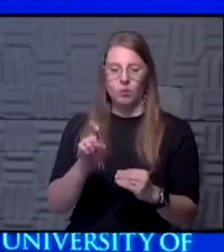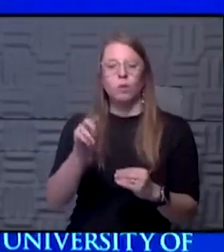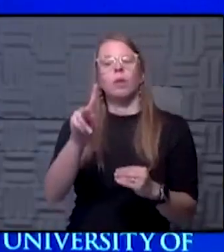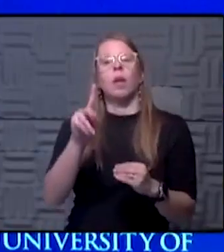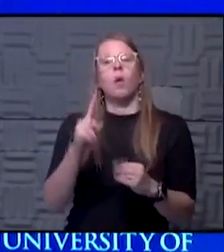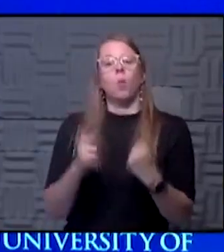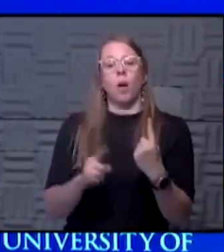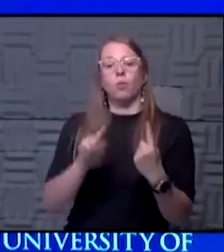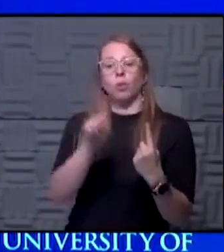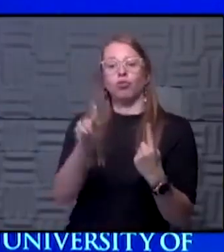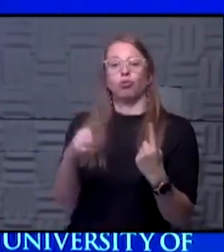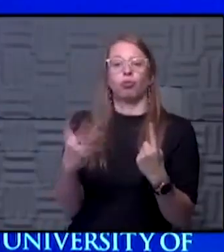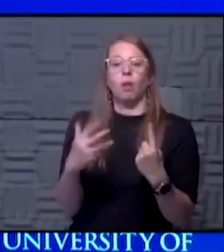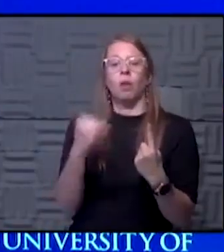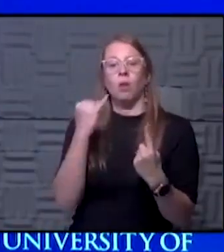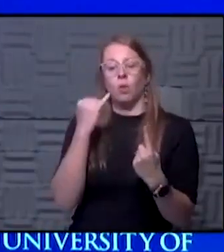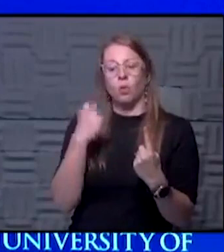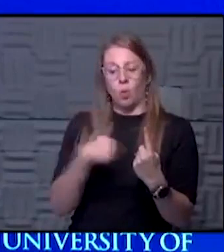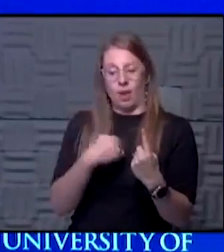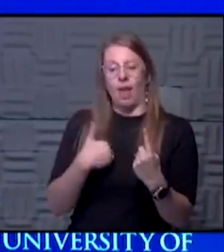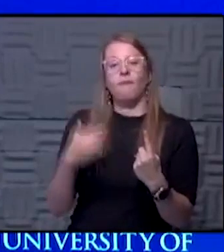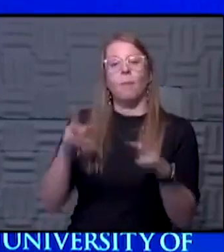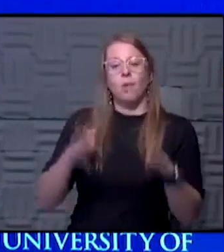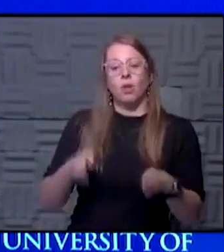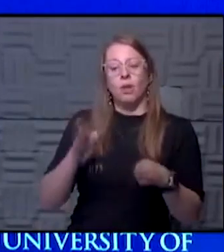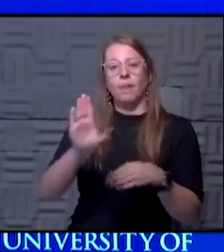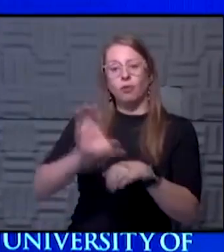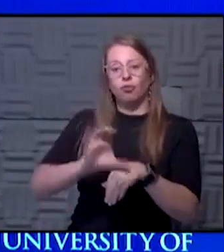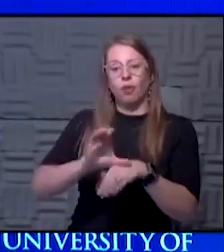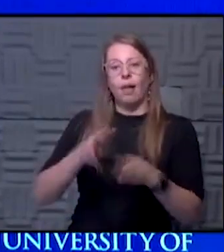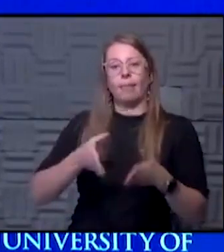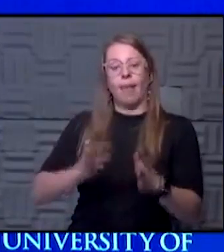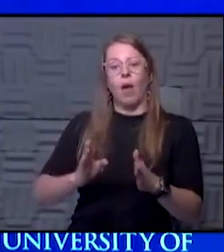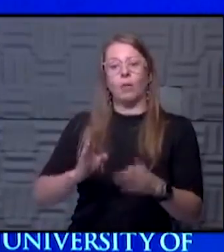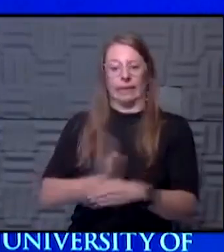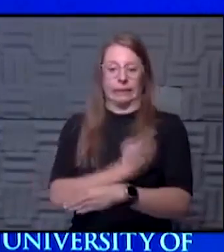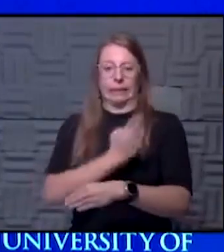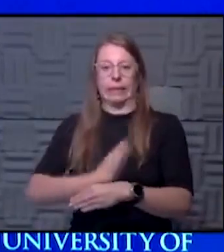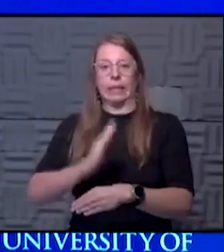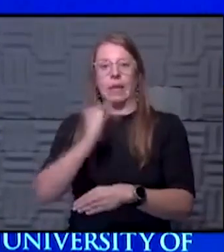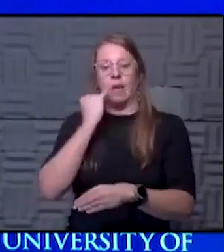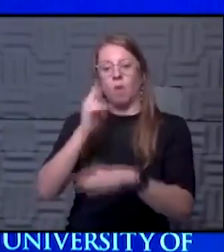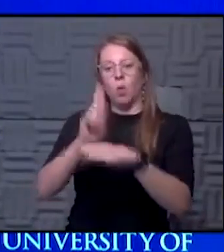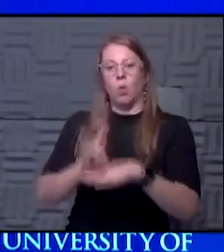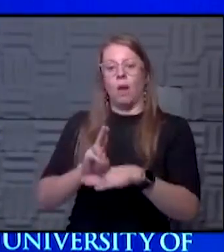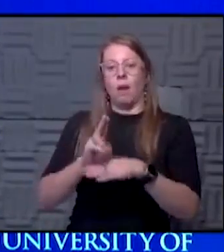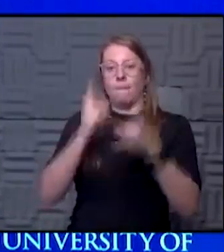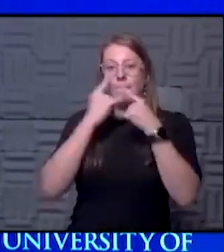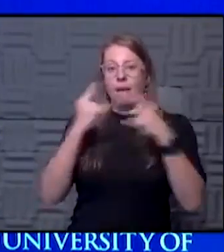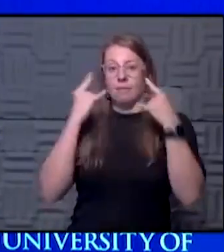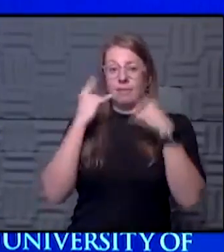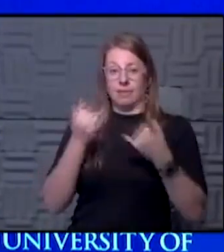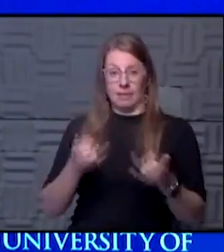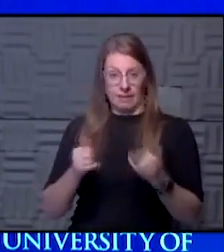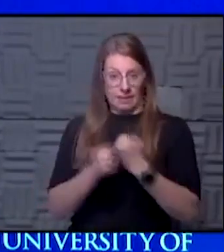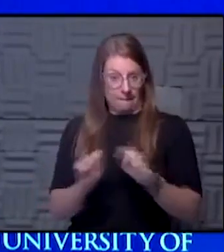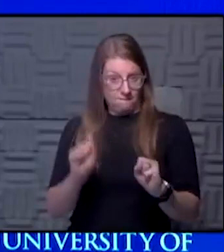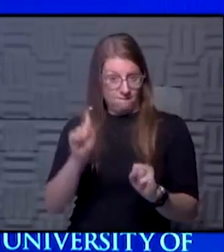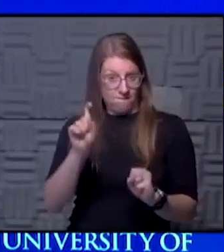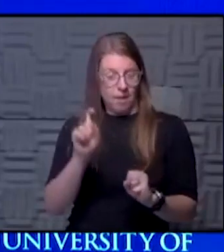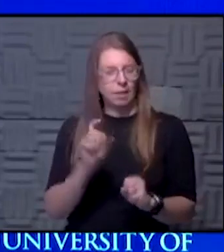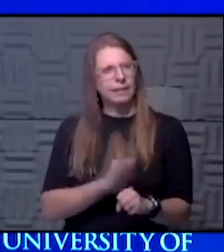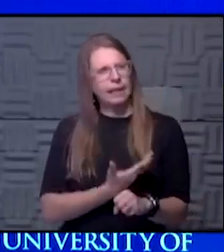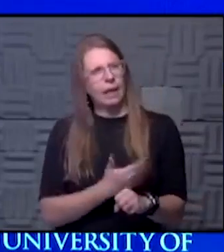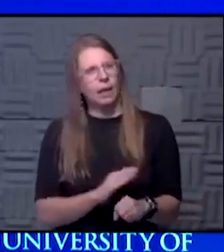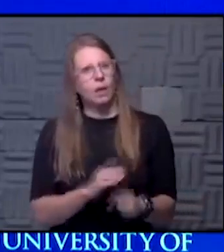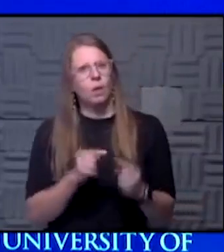one of them is, we have a person who says that at their church they're allowing singing now as long as they wear a mask. Is that safe?